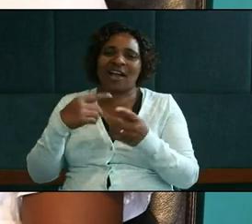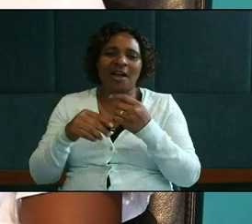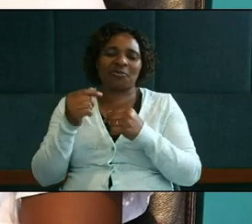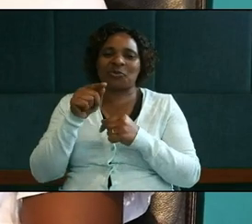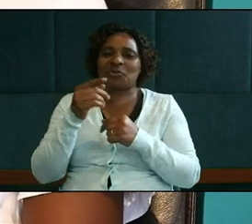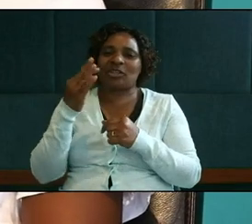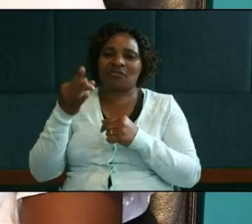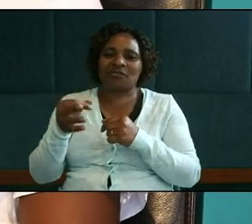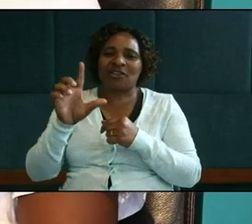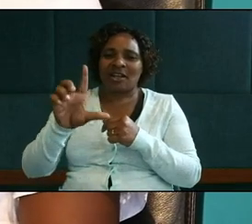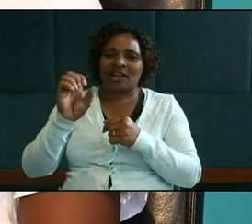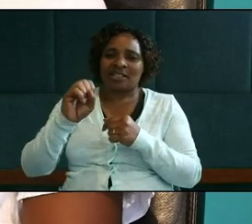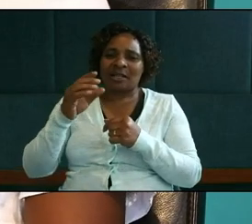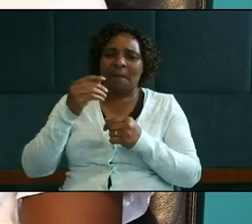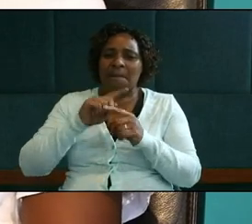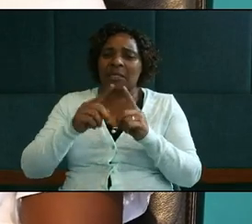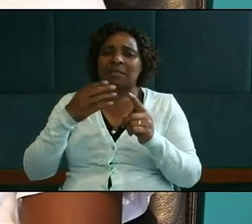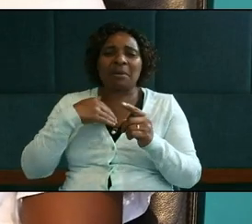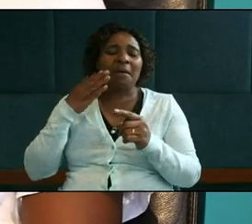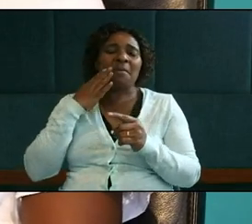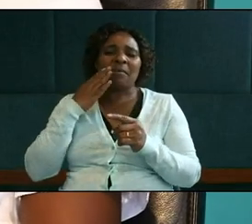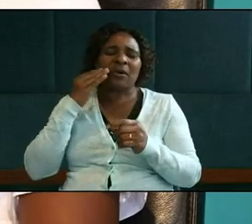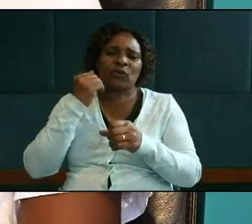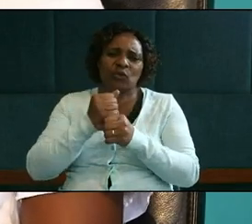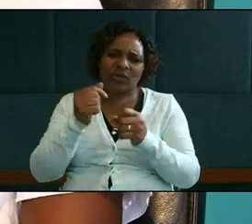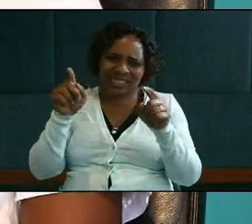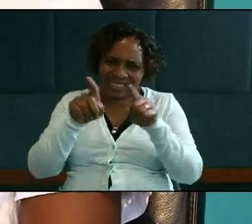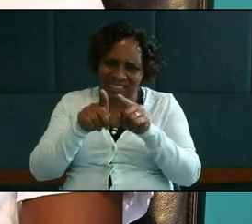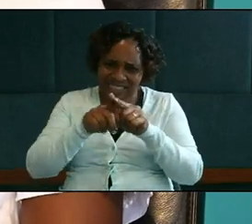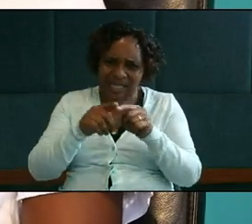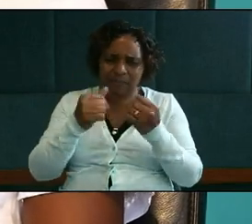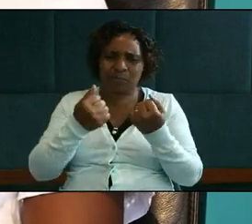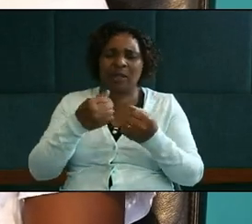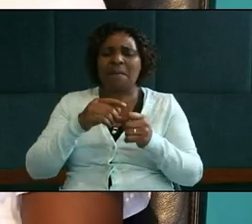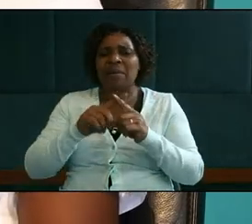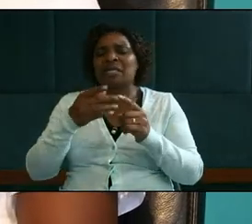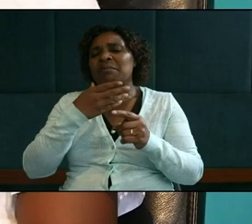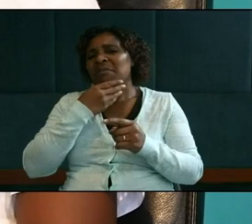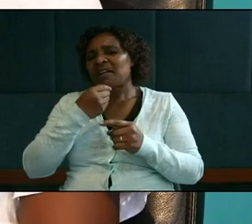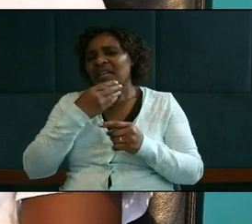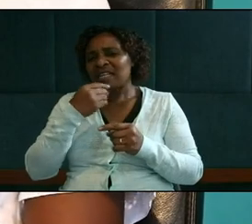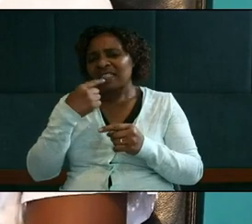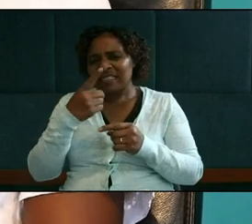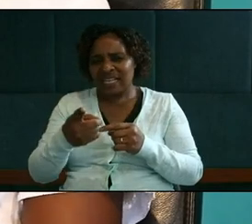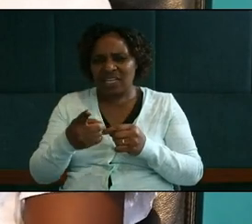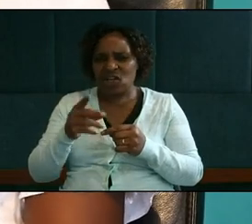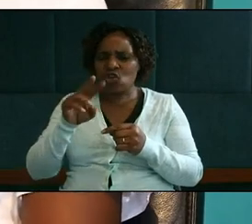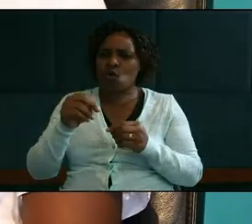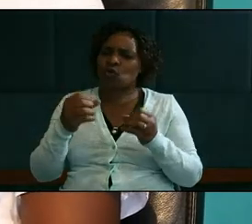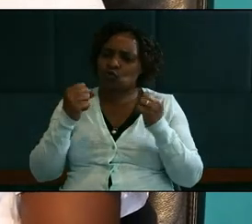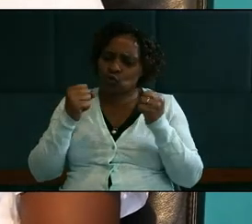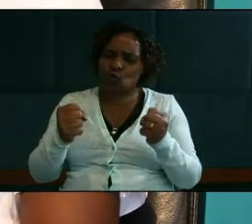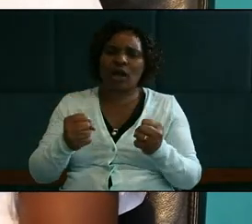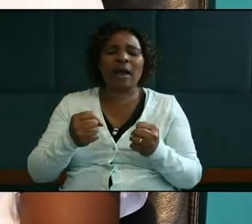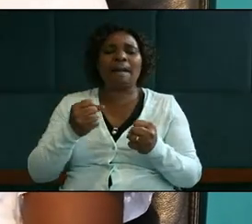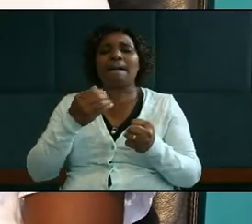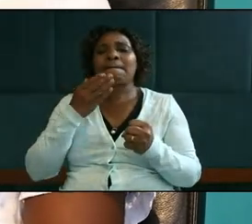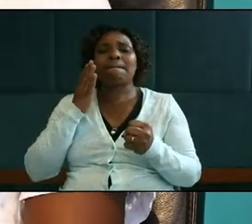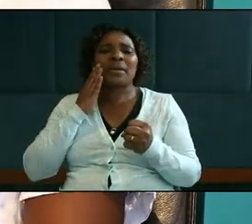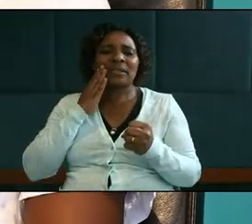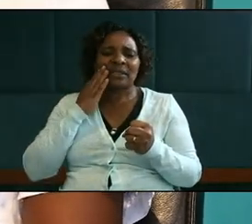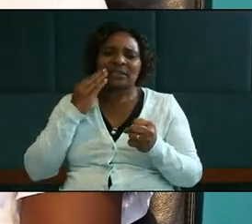like, but my mommy said this is how we do it. And like, no, but my daddy said, oh, no, my daddy is stronger than your daddy.